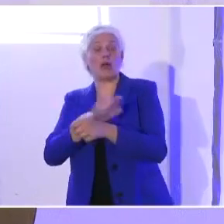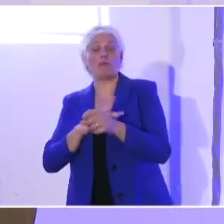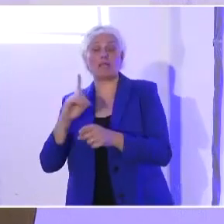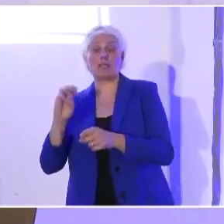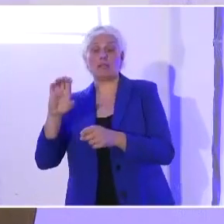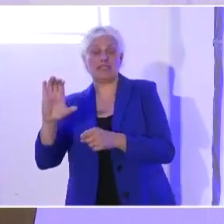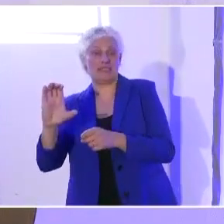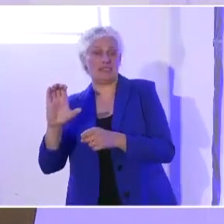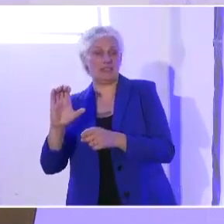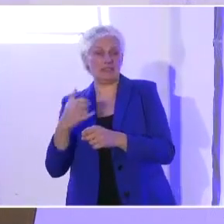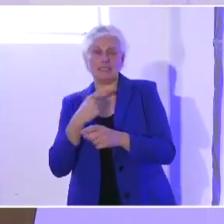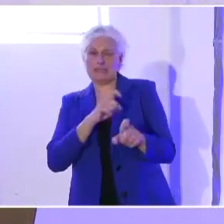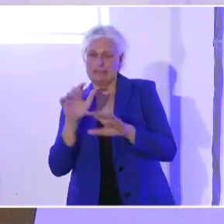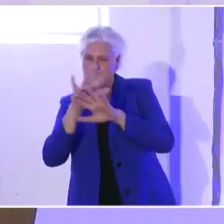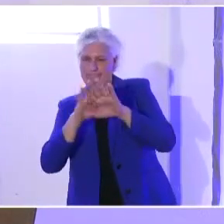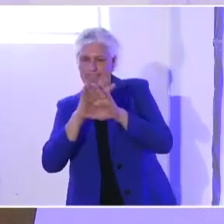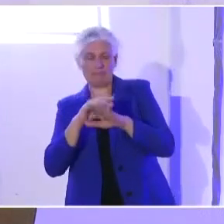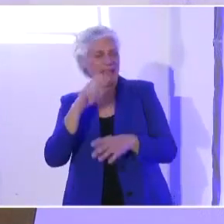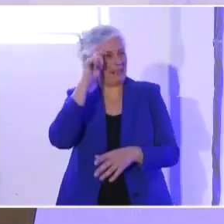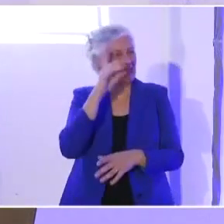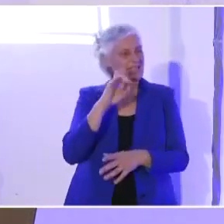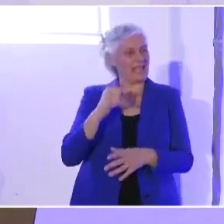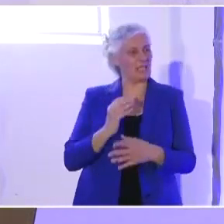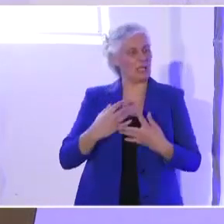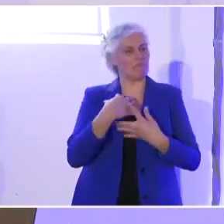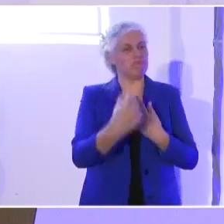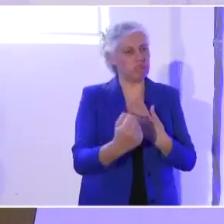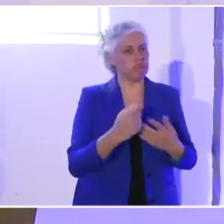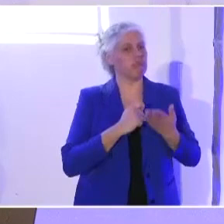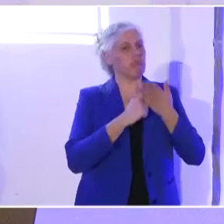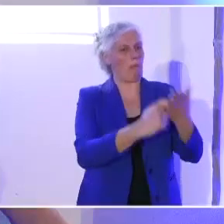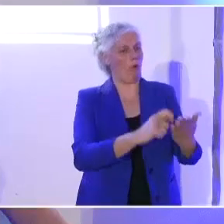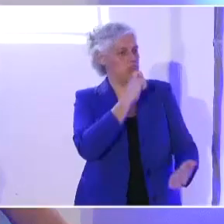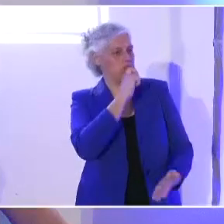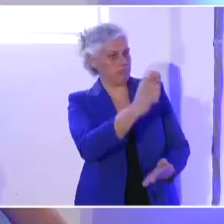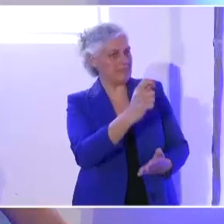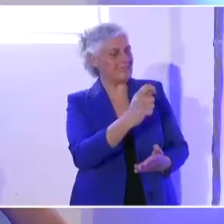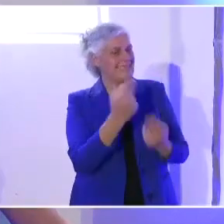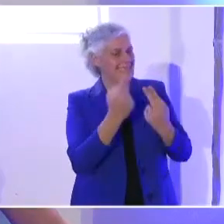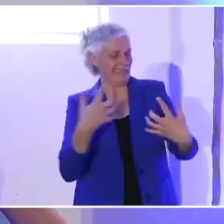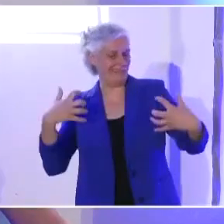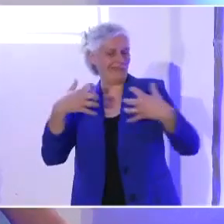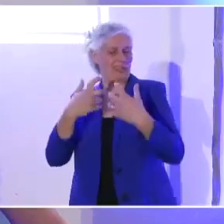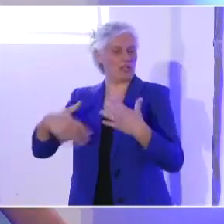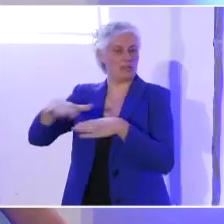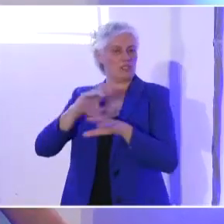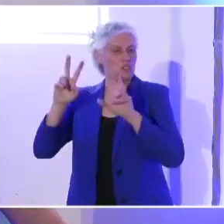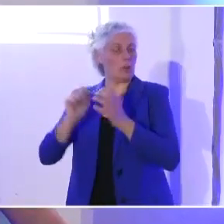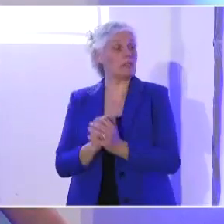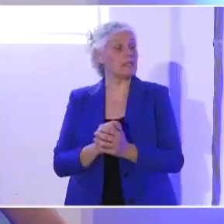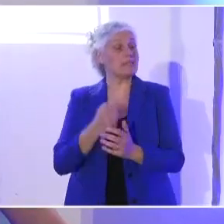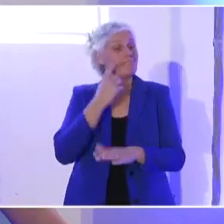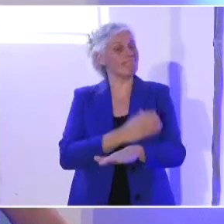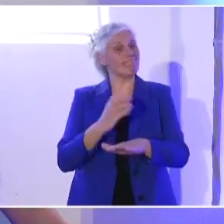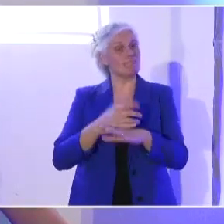DPC's radar at the moment. And we thought that data breach reporting ticked all of those boxes quite nicely. We're continuing to see a